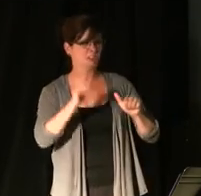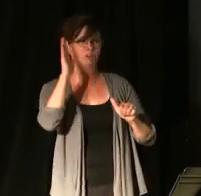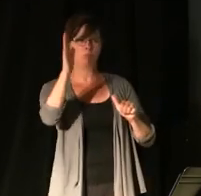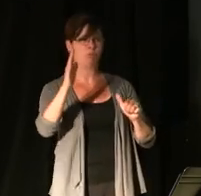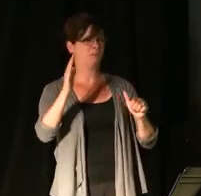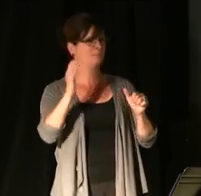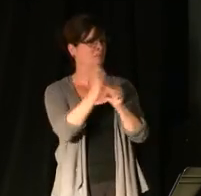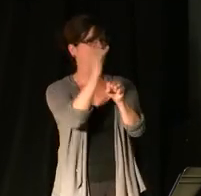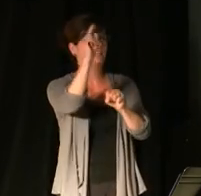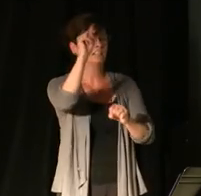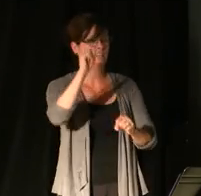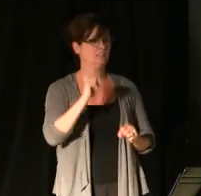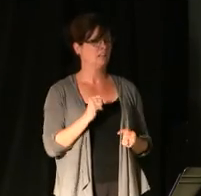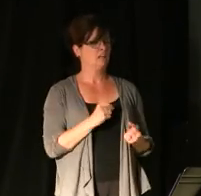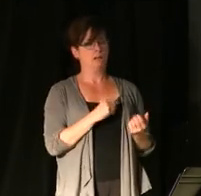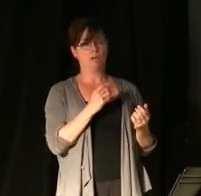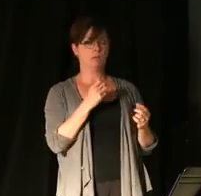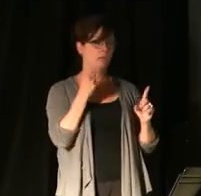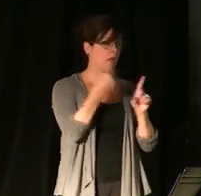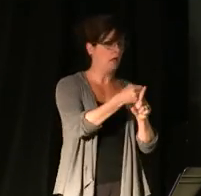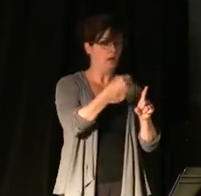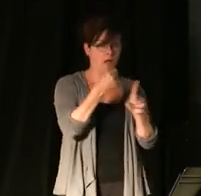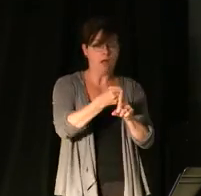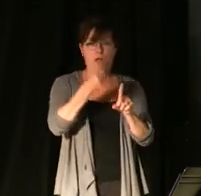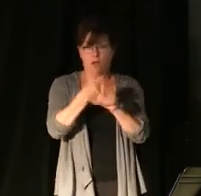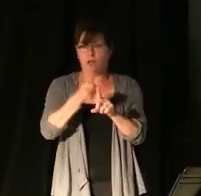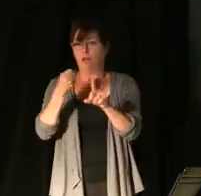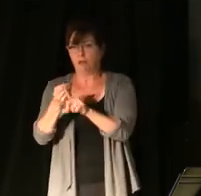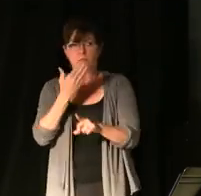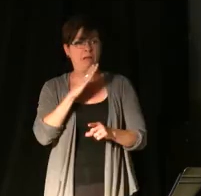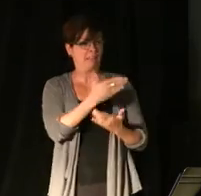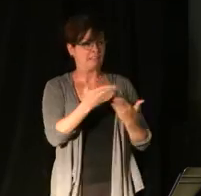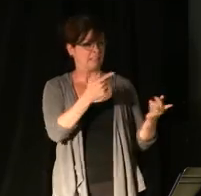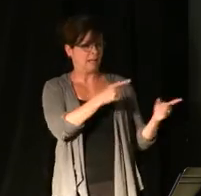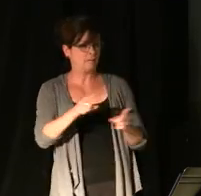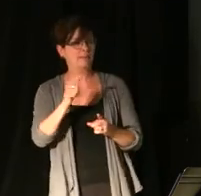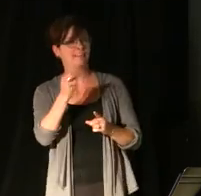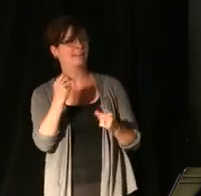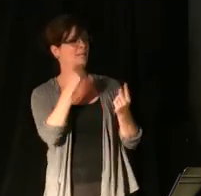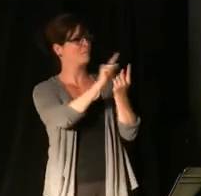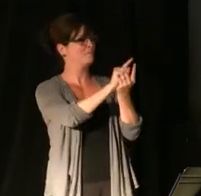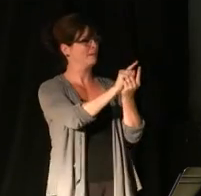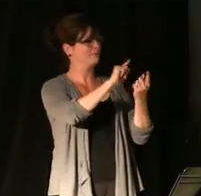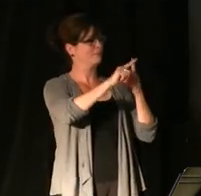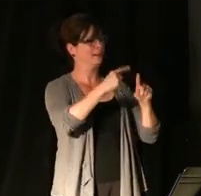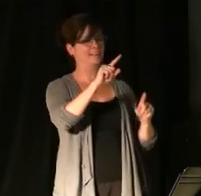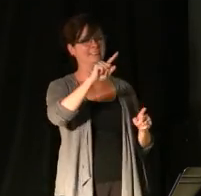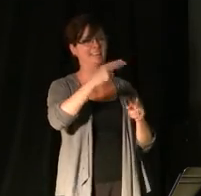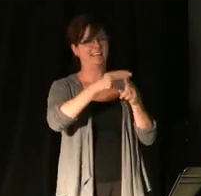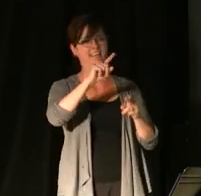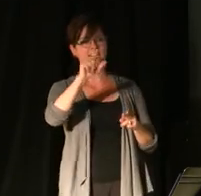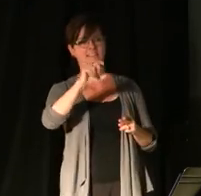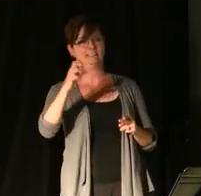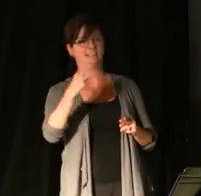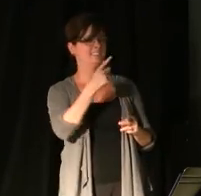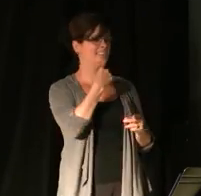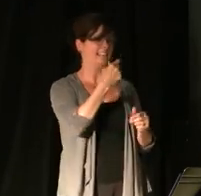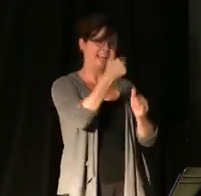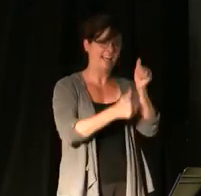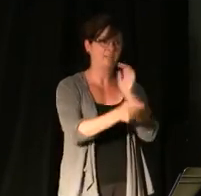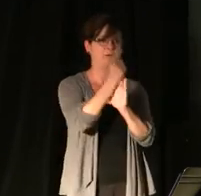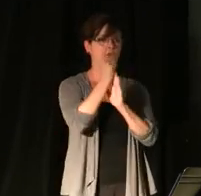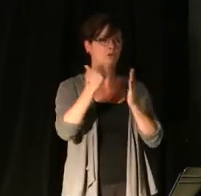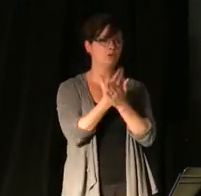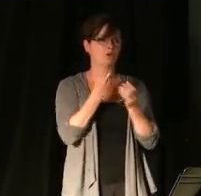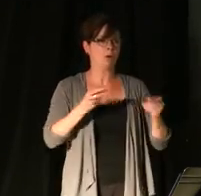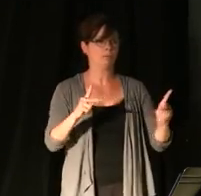first. One bad thing after another kept happening to me. But then I met a friend, and his name is Zach, and he told me that every moment is a new